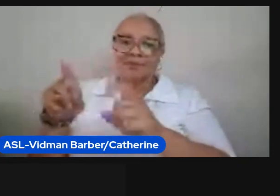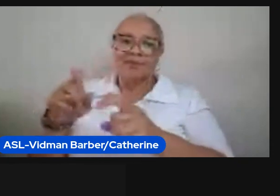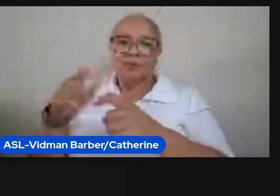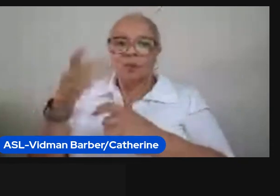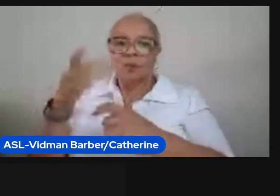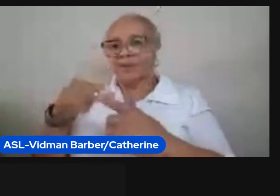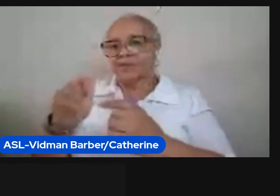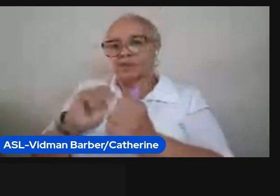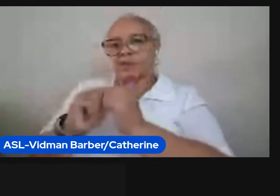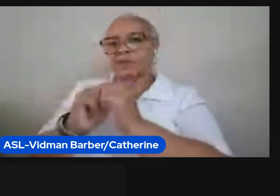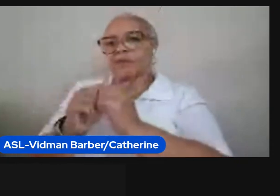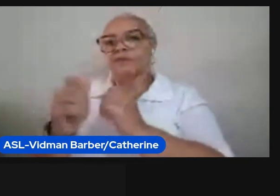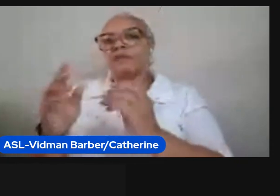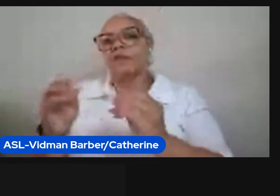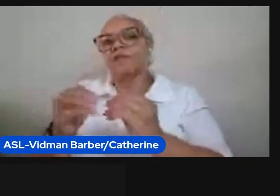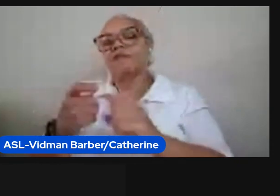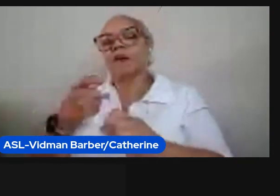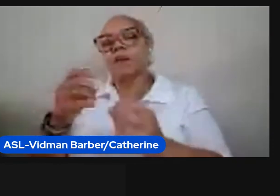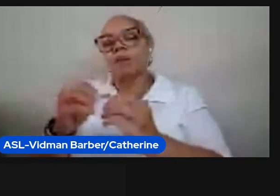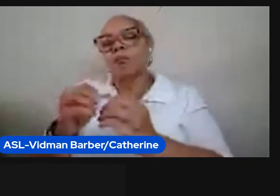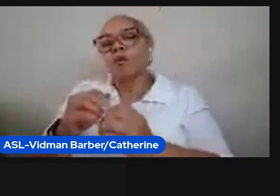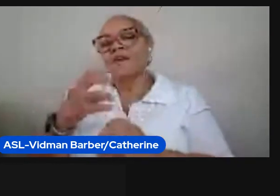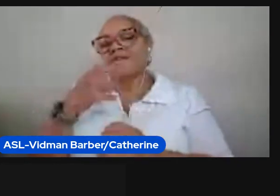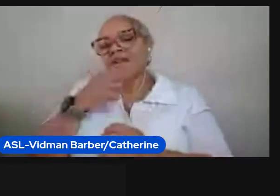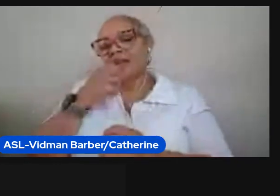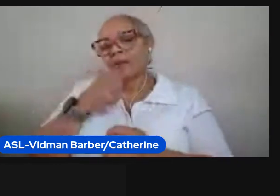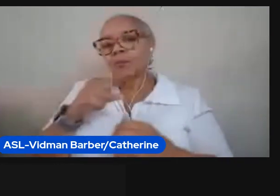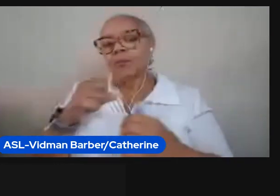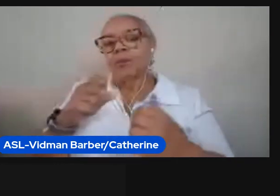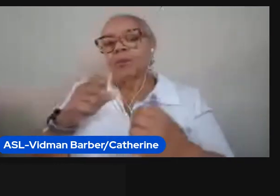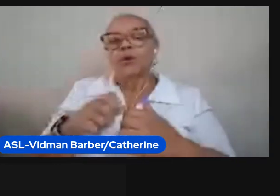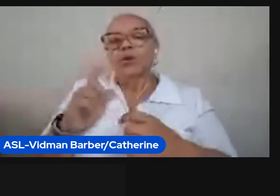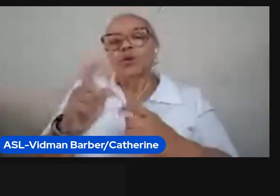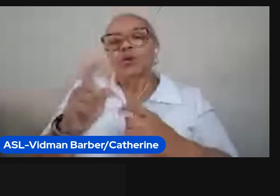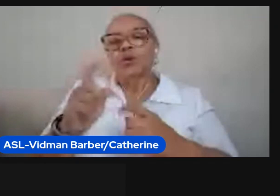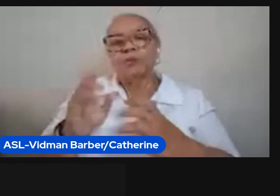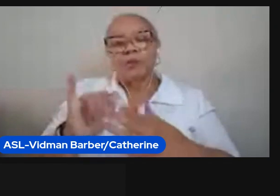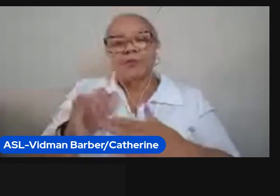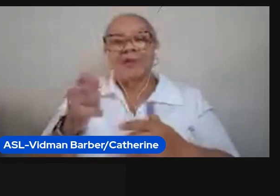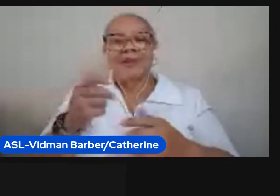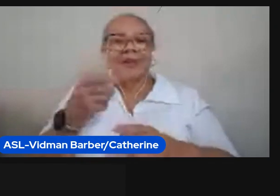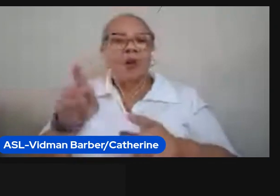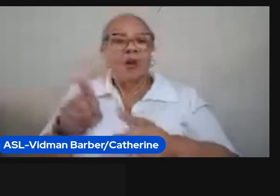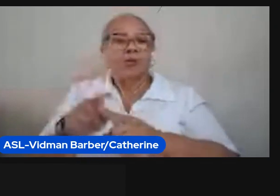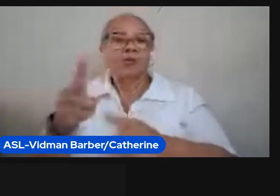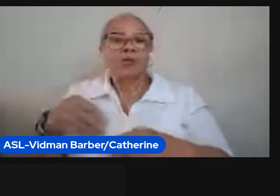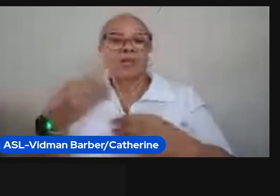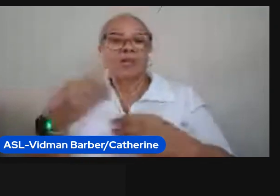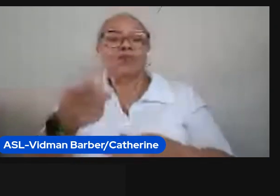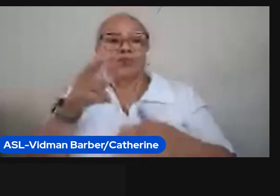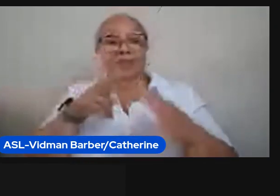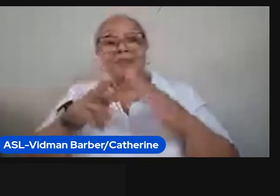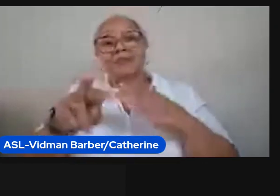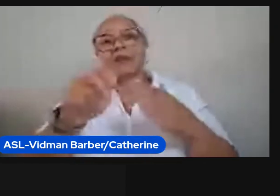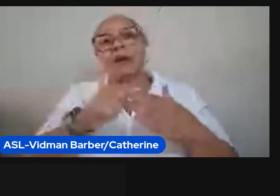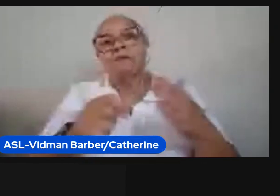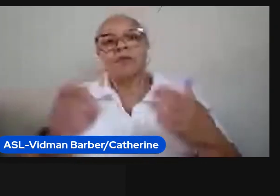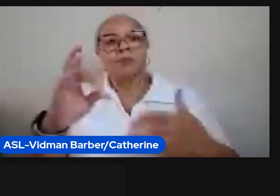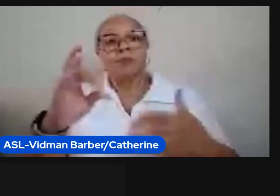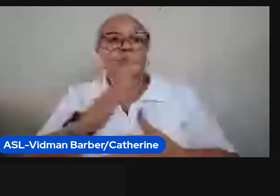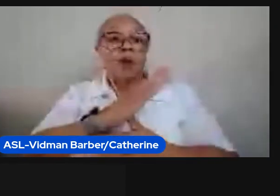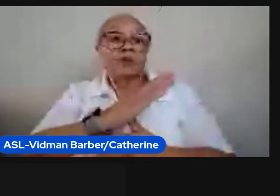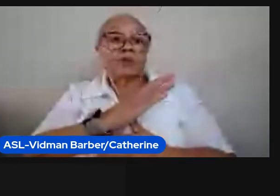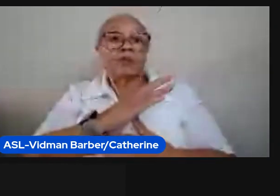from a more valuable contributor. So that already gives you an insight into the priority that low and middle